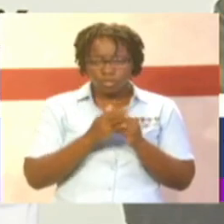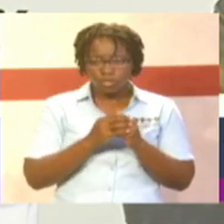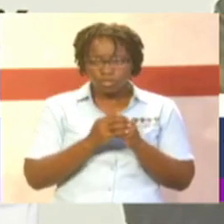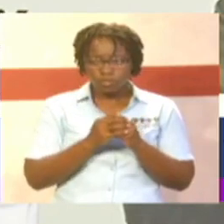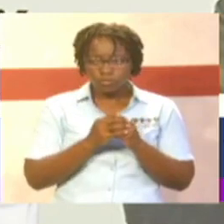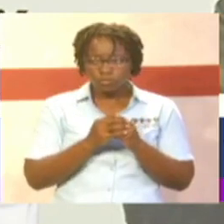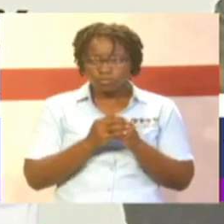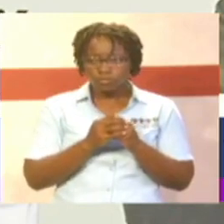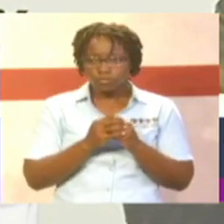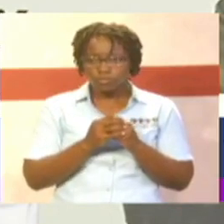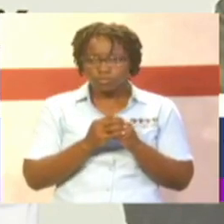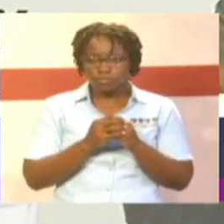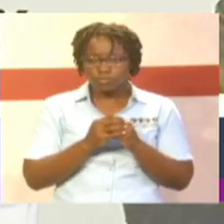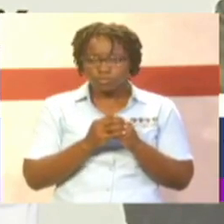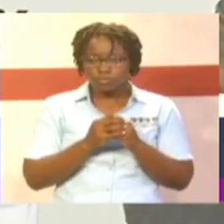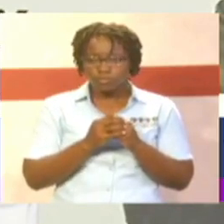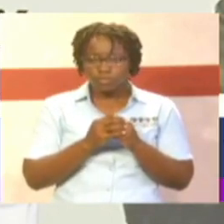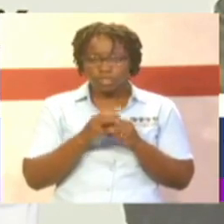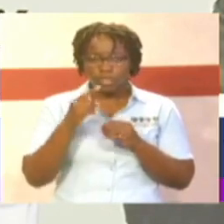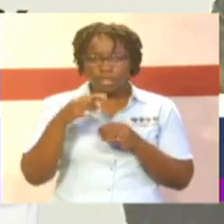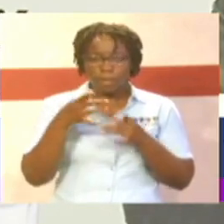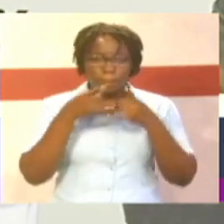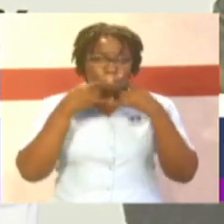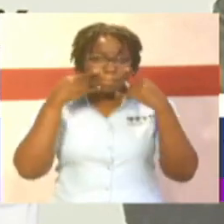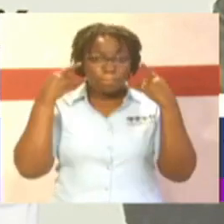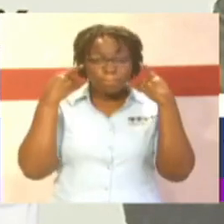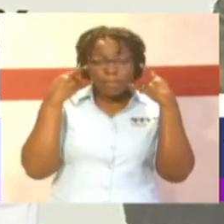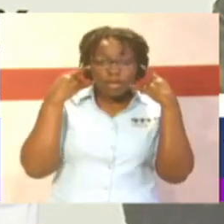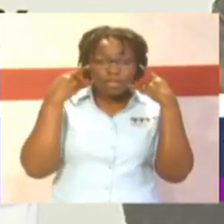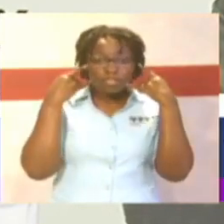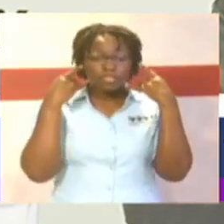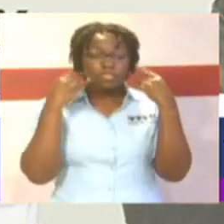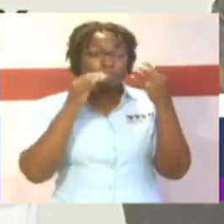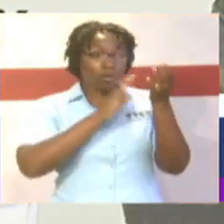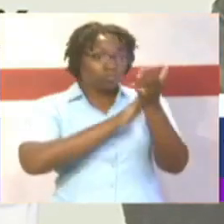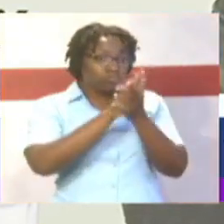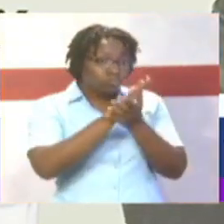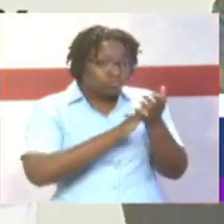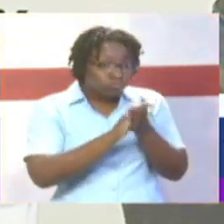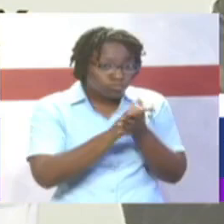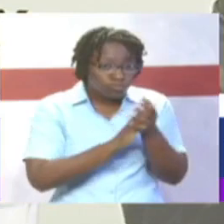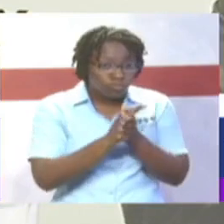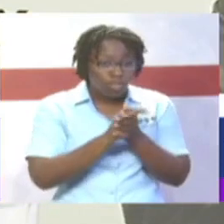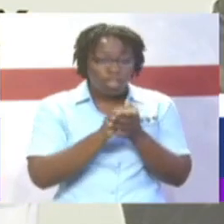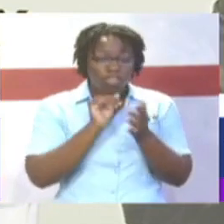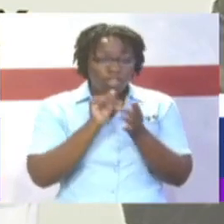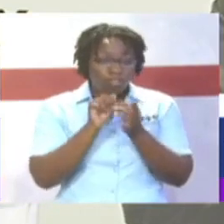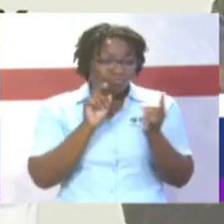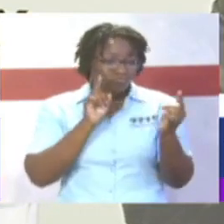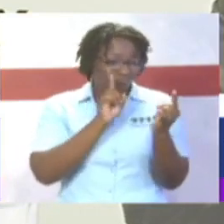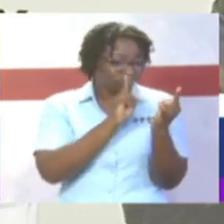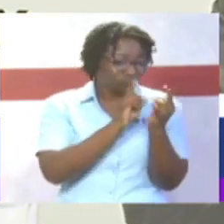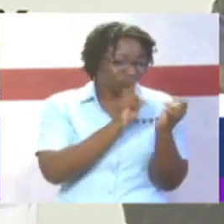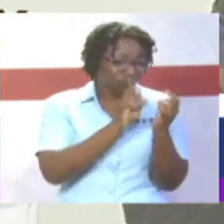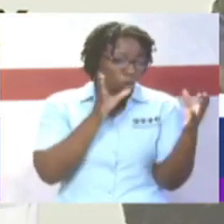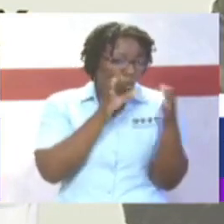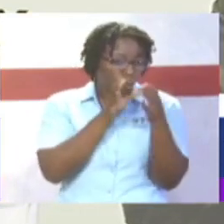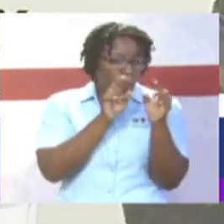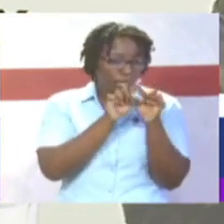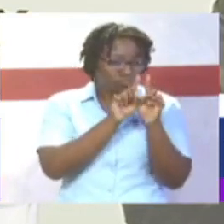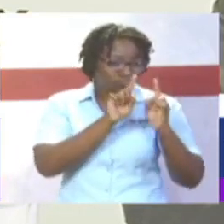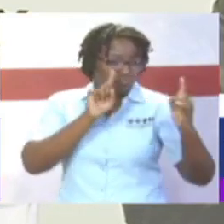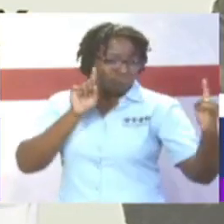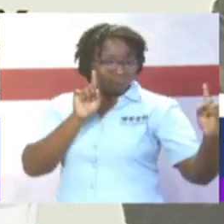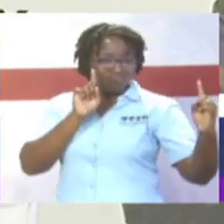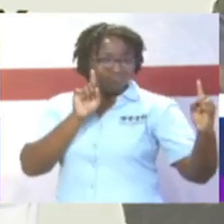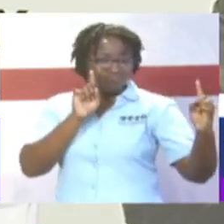those guidelines, keeping their masks on, washing their hands, not crowding spaces, and of course,